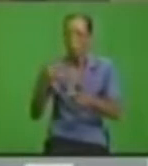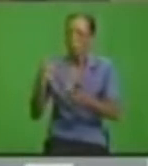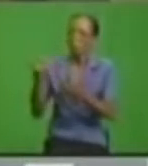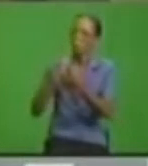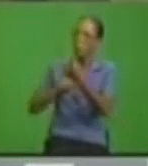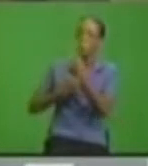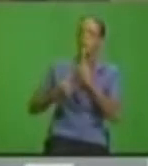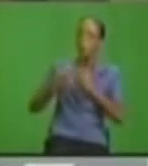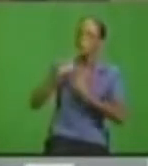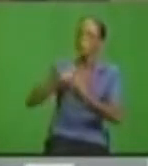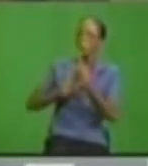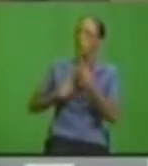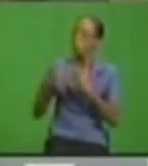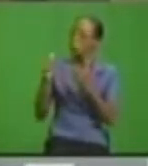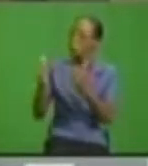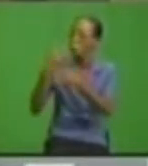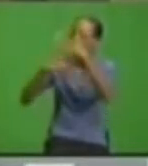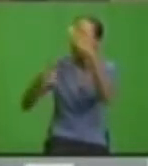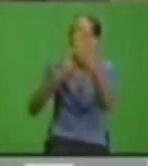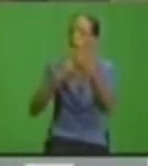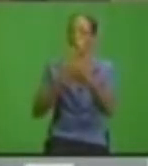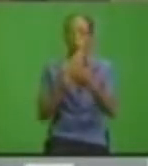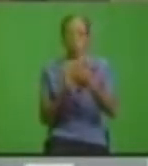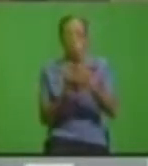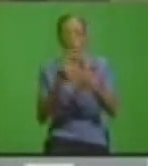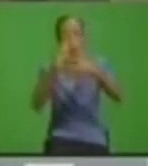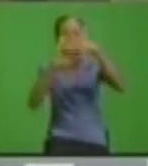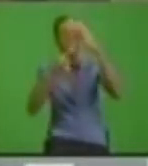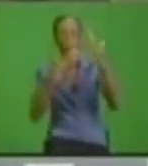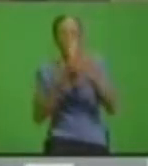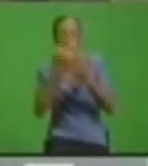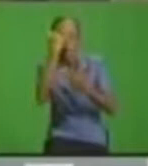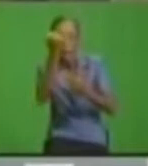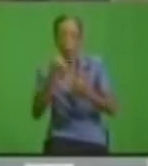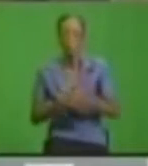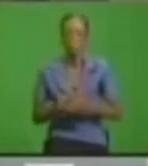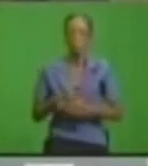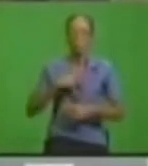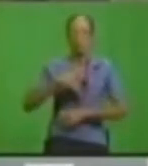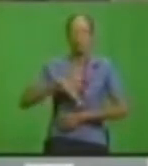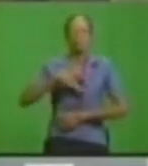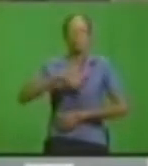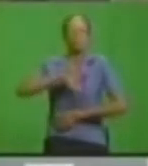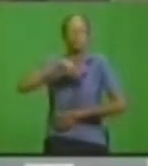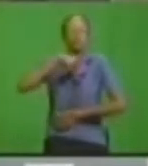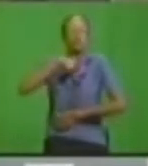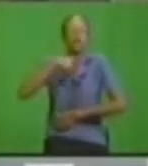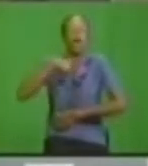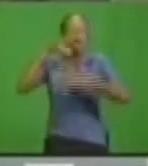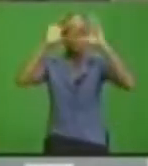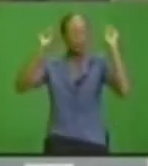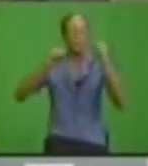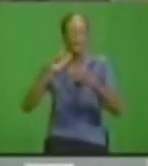his acumen, his vision. And as president, I experienced great national pride, and it made